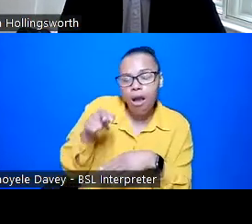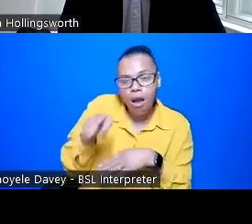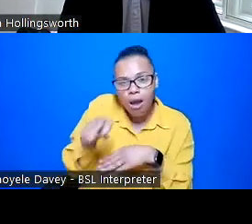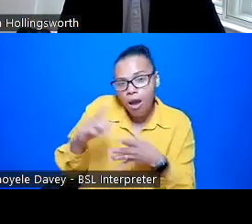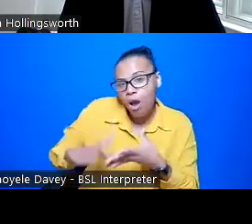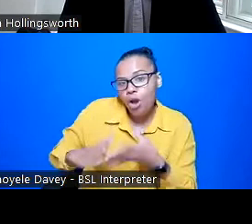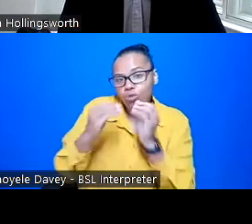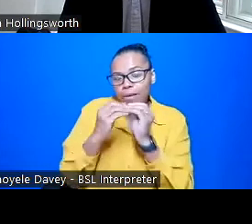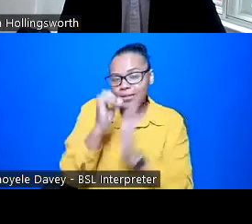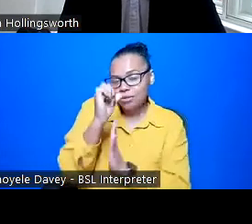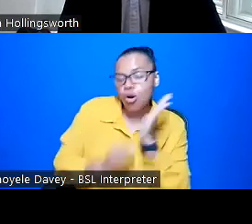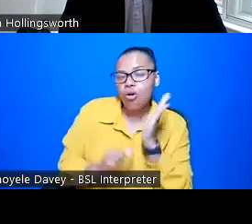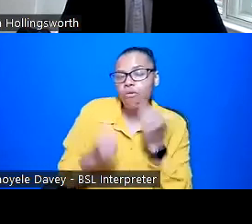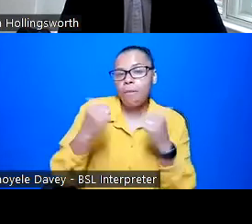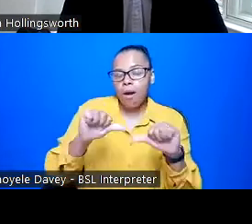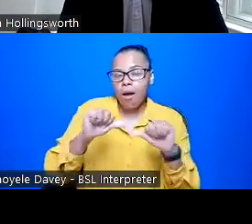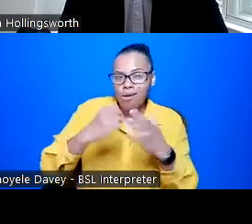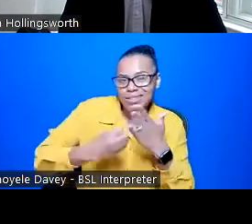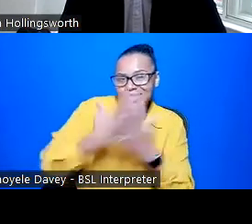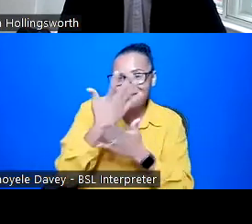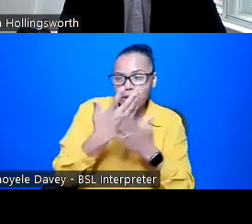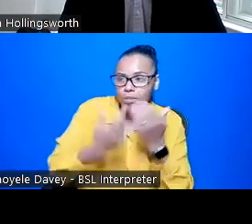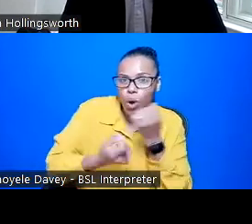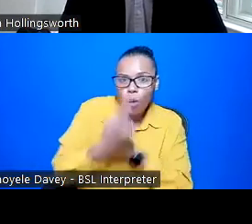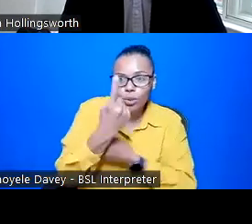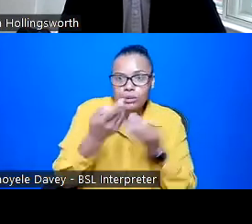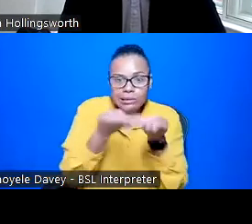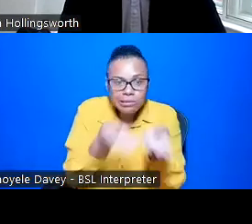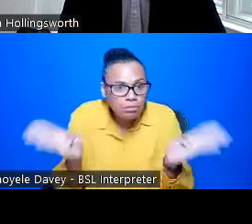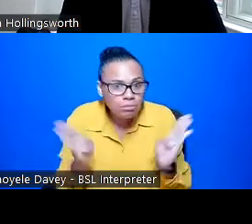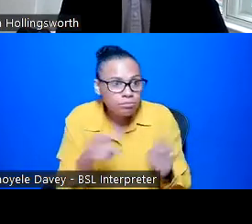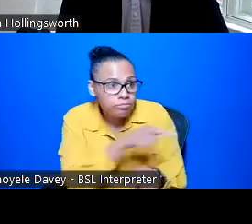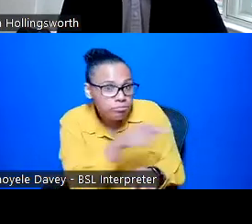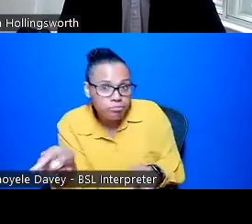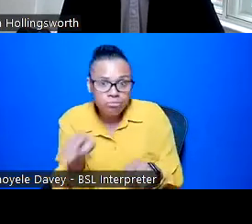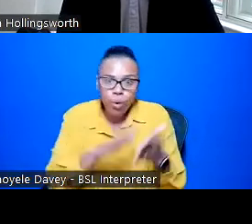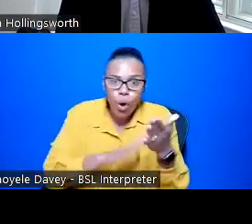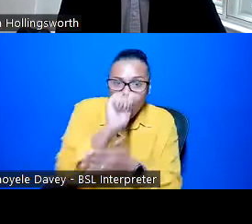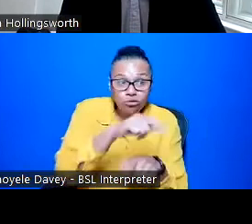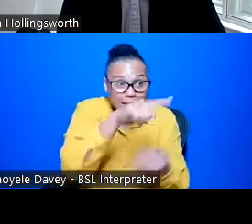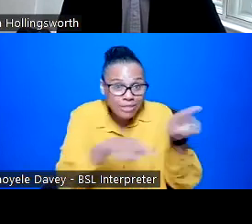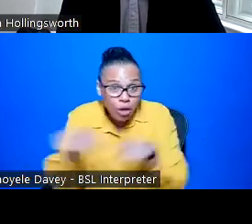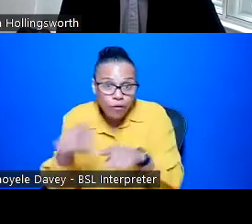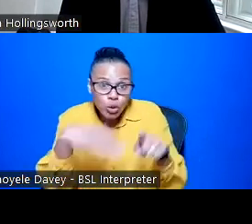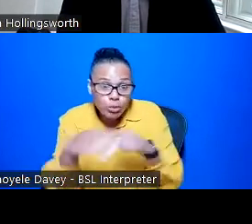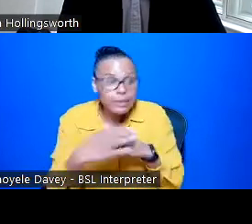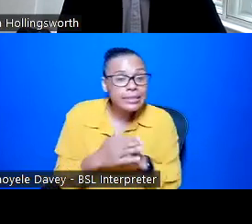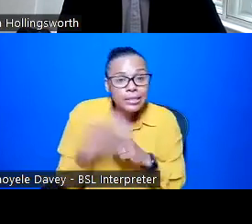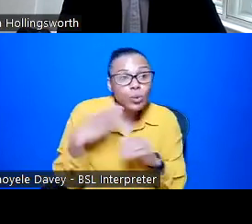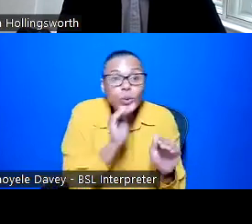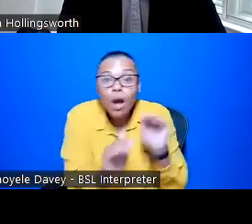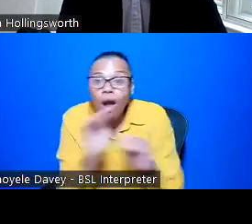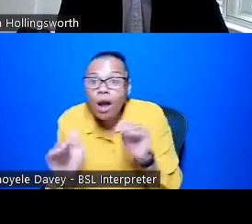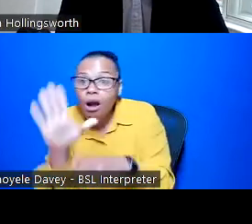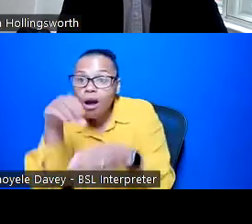the opportunity for people from culturally diverse communities to join the boards of sports organisations and